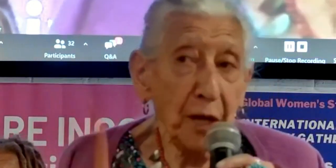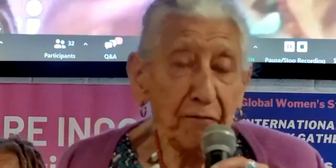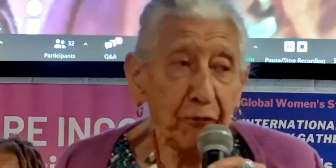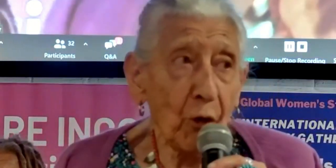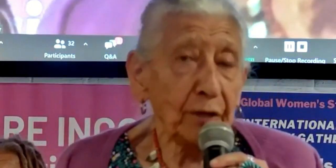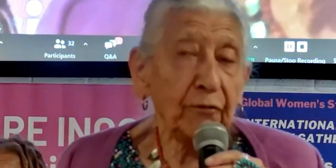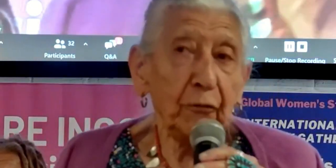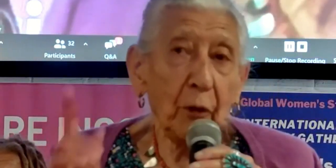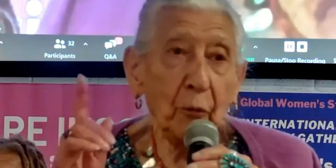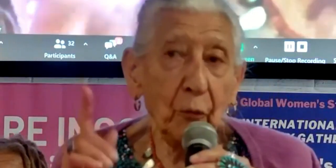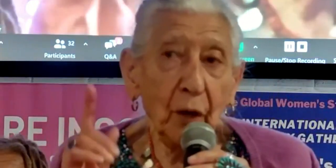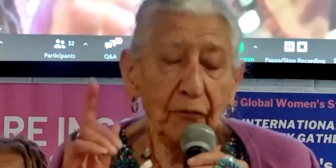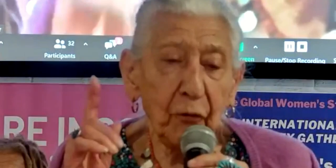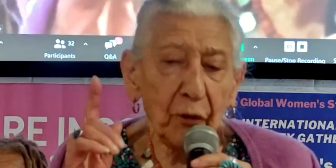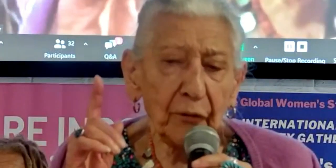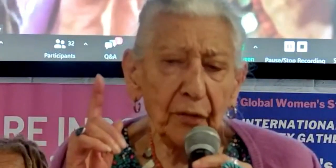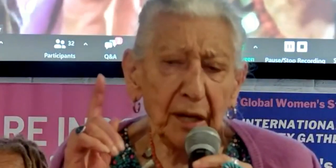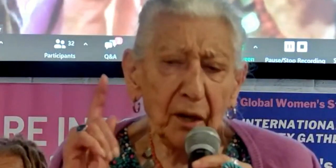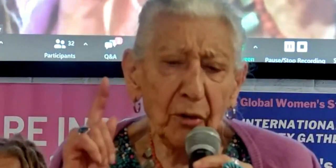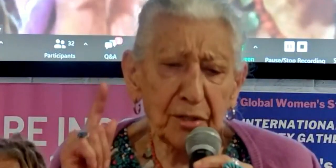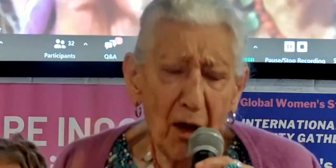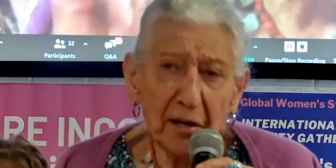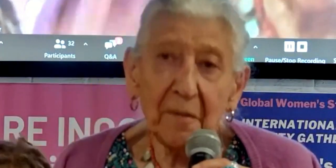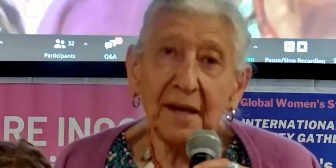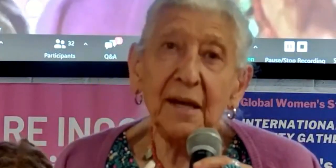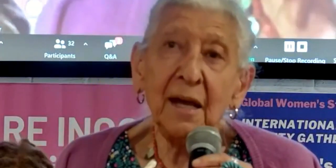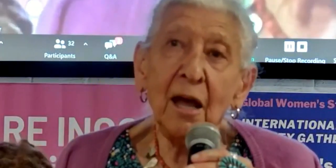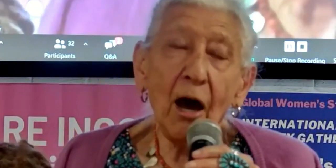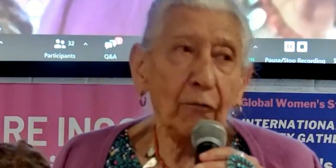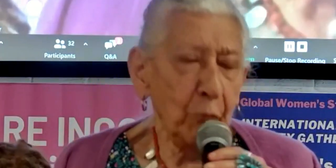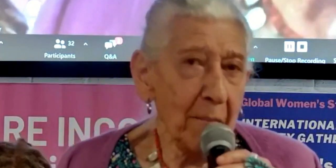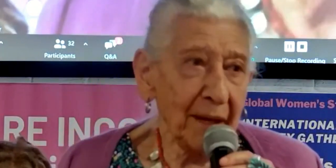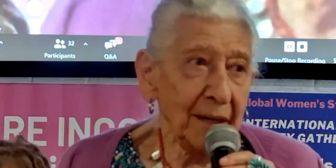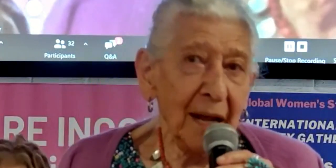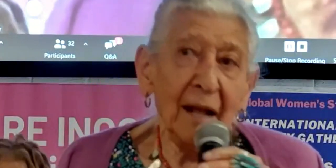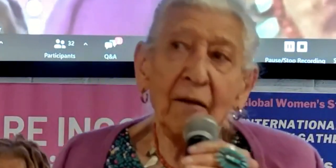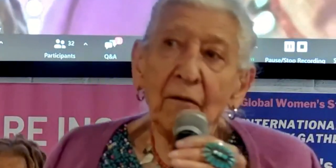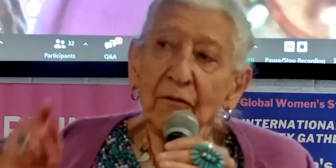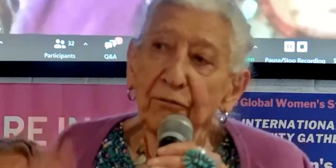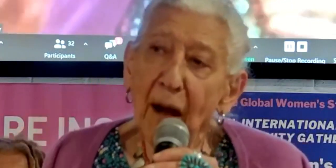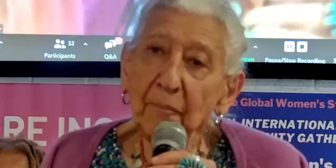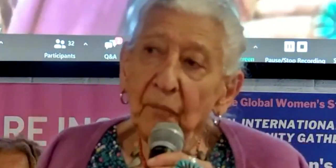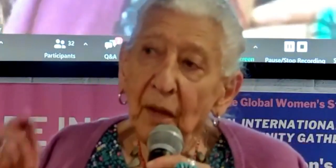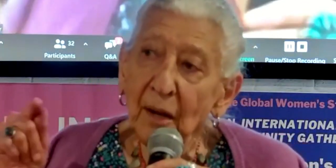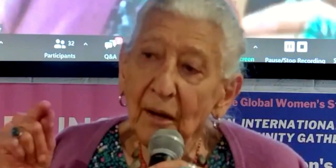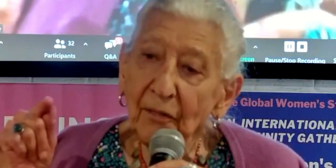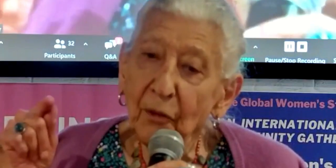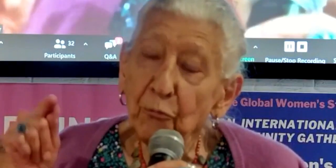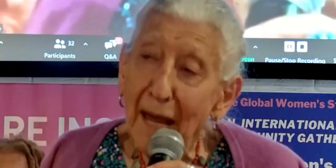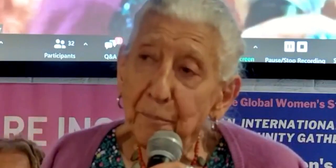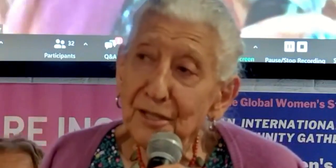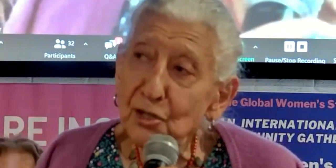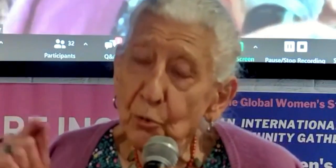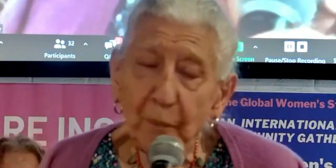But we fought for the autonomy of women from